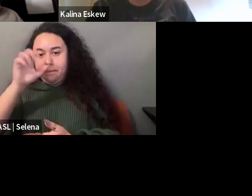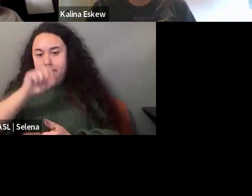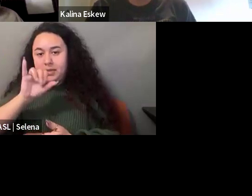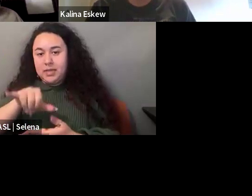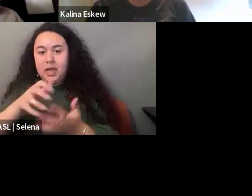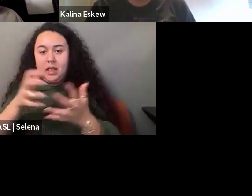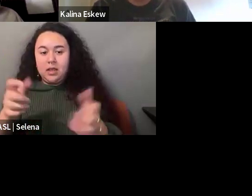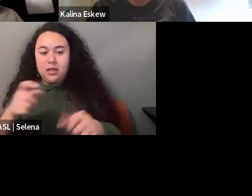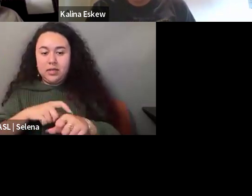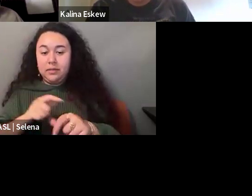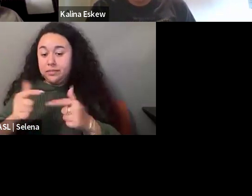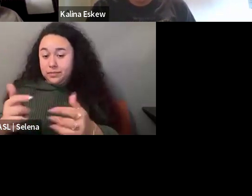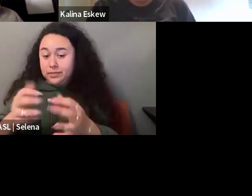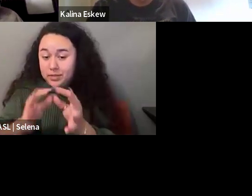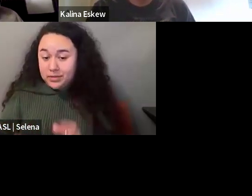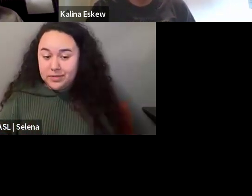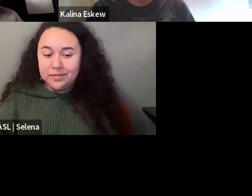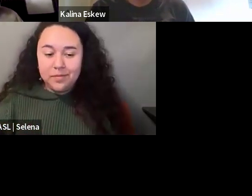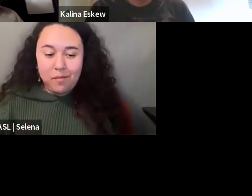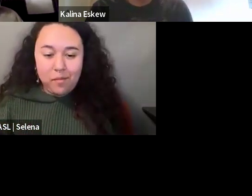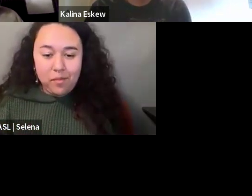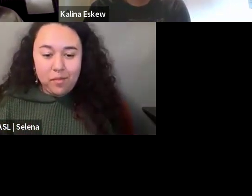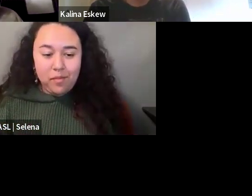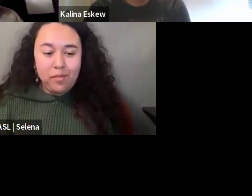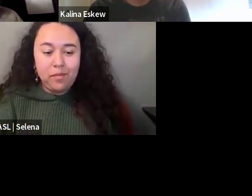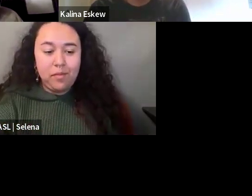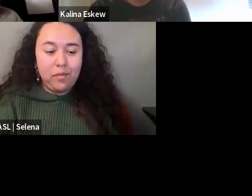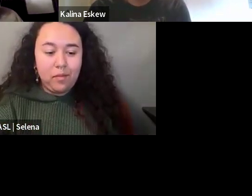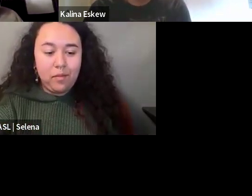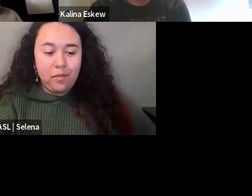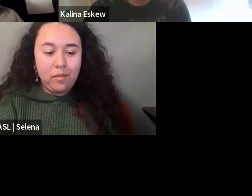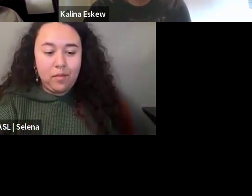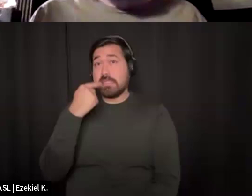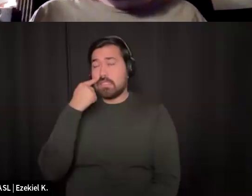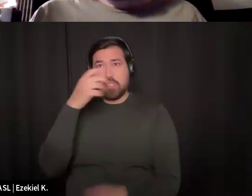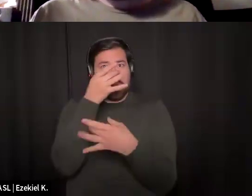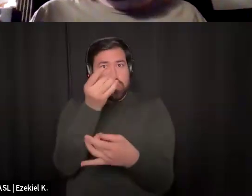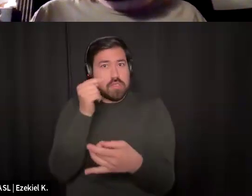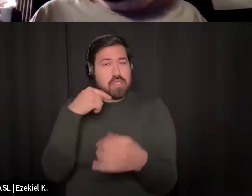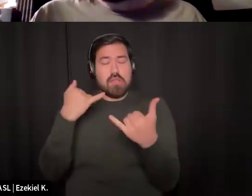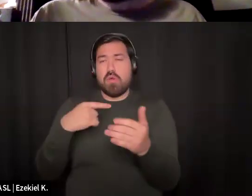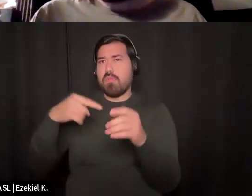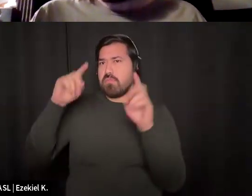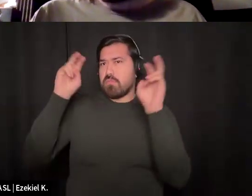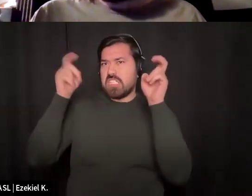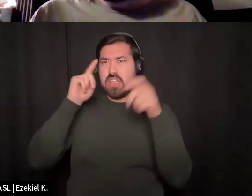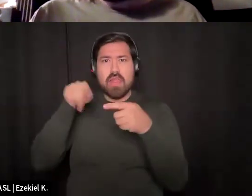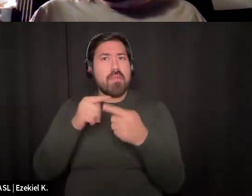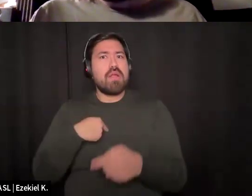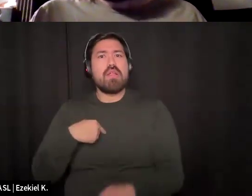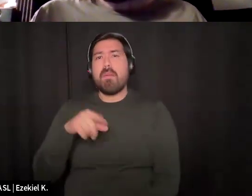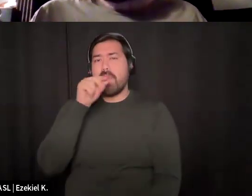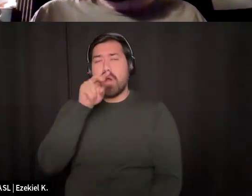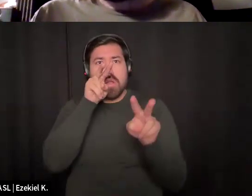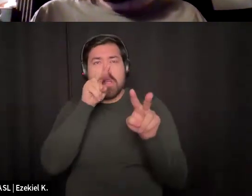time. mhm. It's interesting that you mentioned that, Kalina, in particular, because another birdability captain,